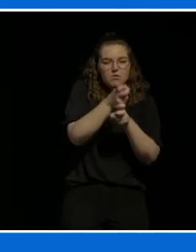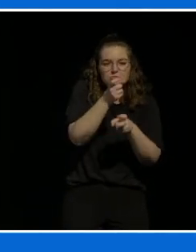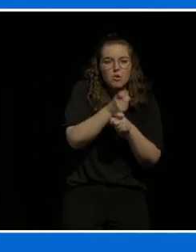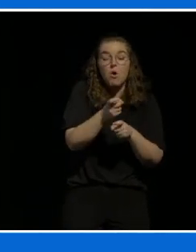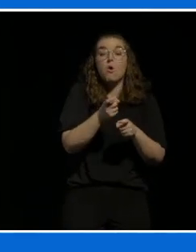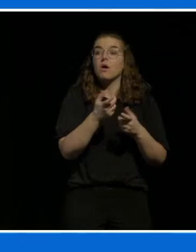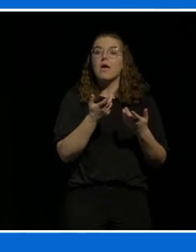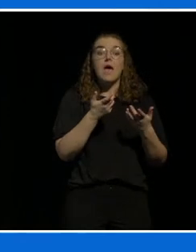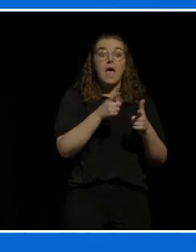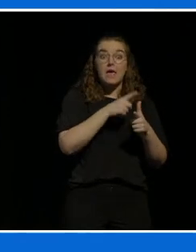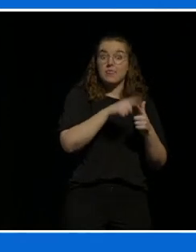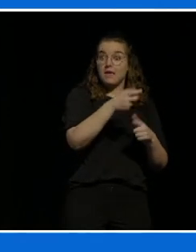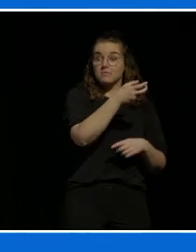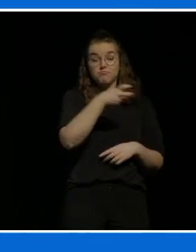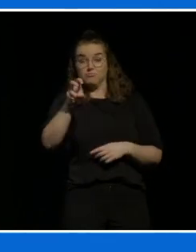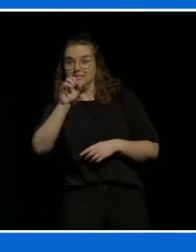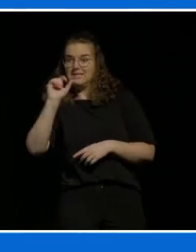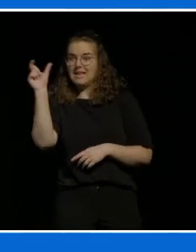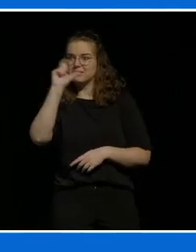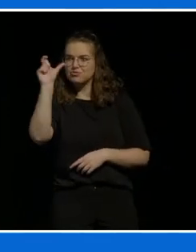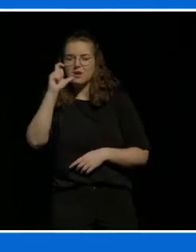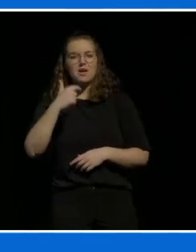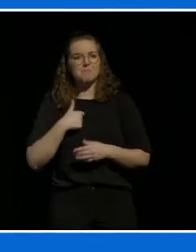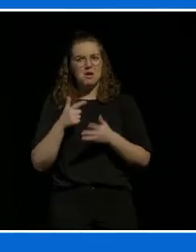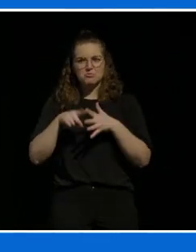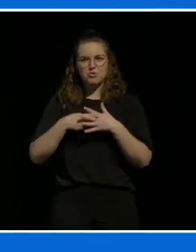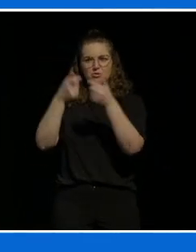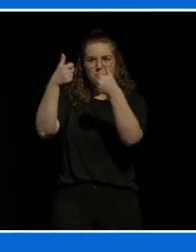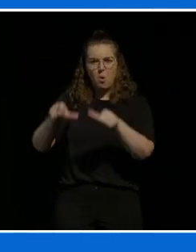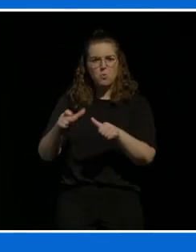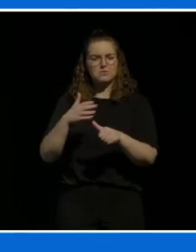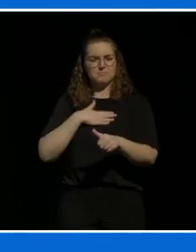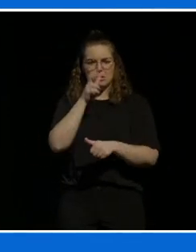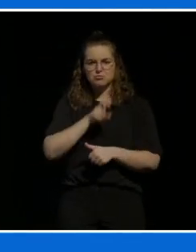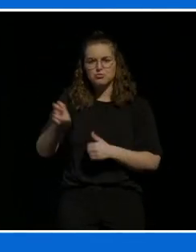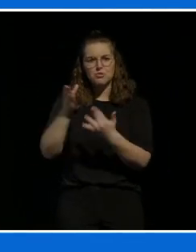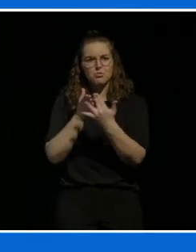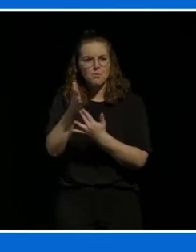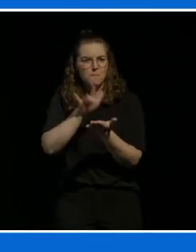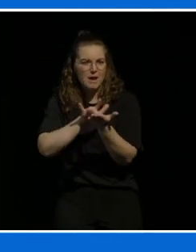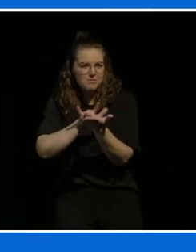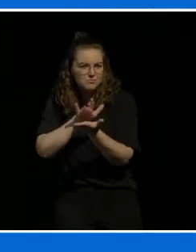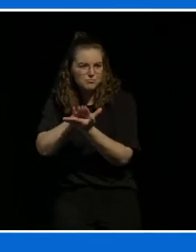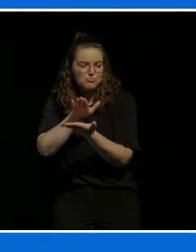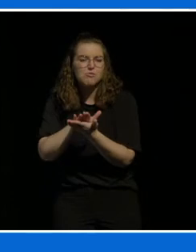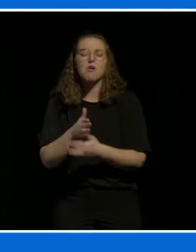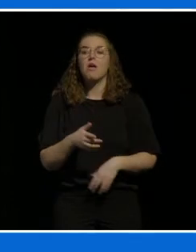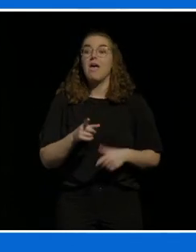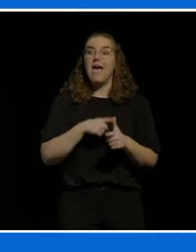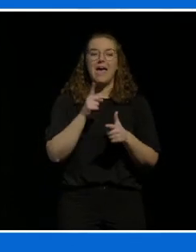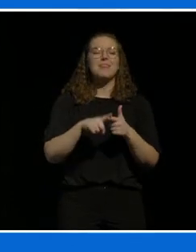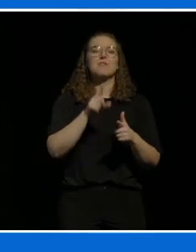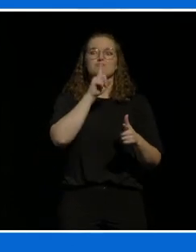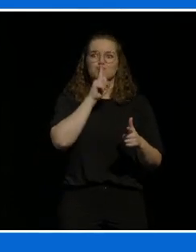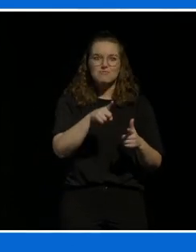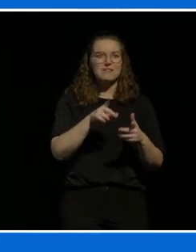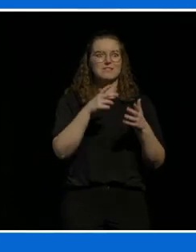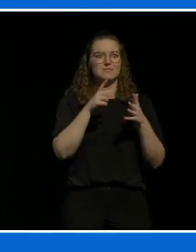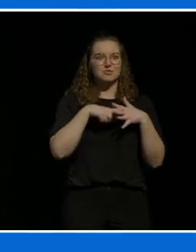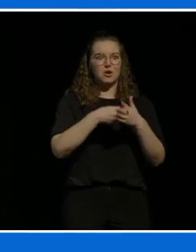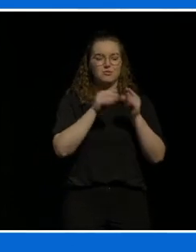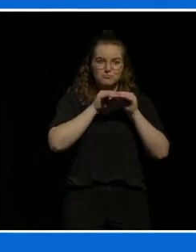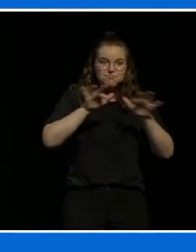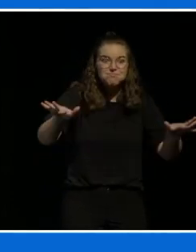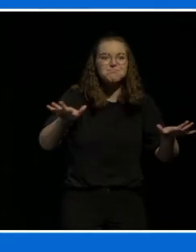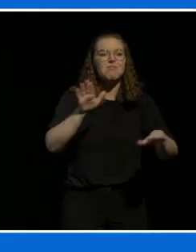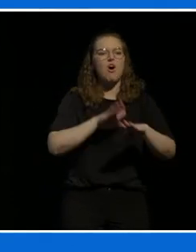came along, I started sharing my journey in medicine. And just like as an undergrad, what it was like. But it wasn't until TikTok that it really took off. And I started off on TikTok actually